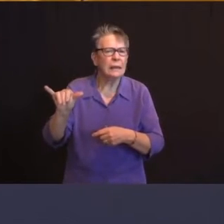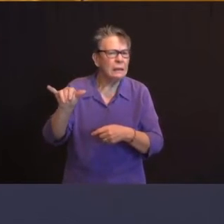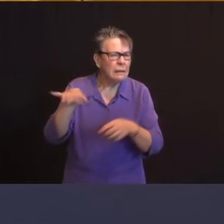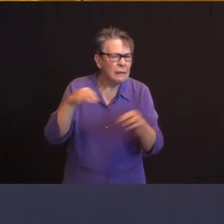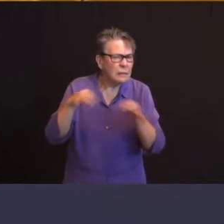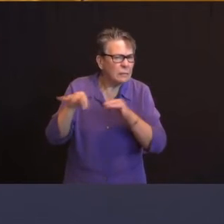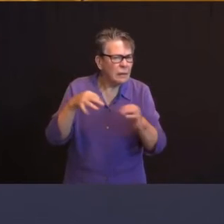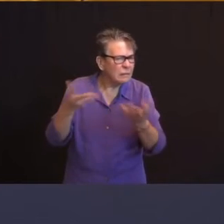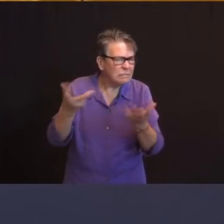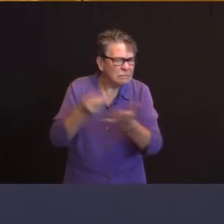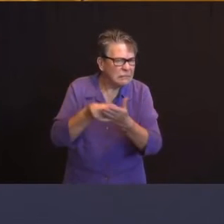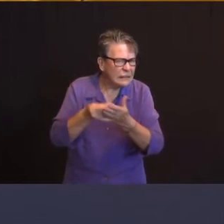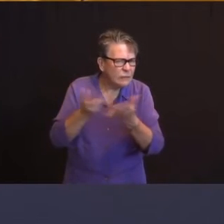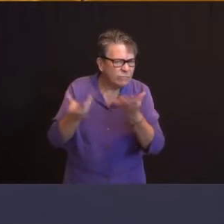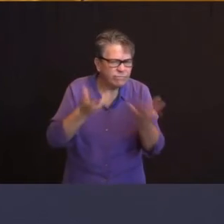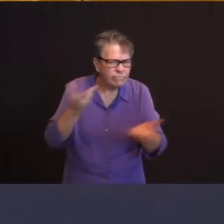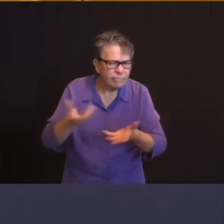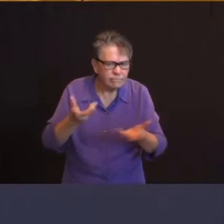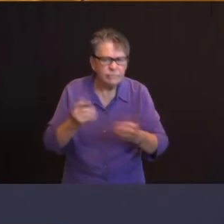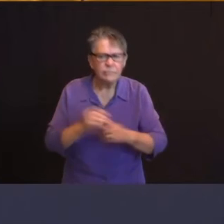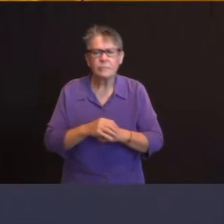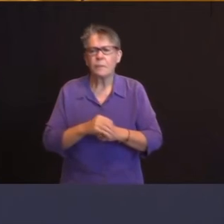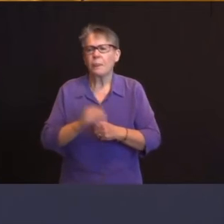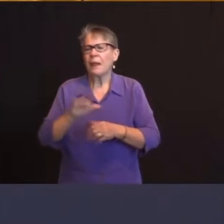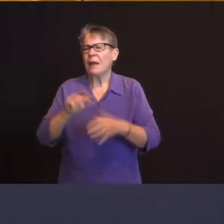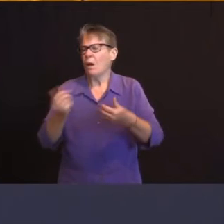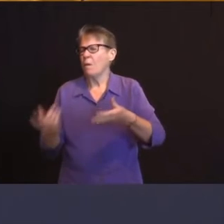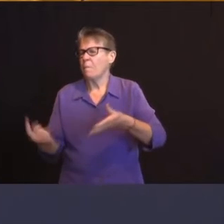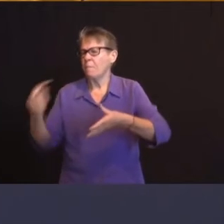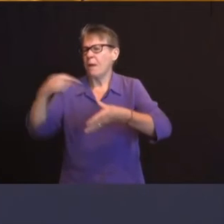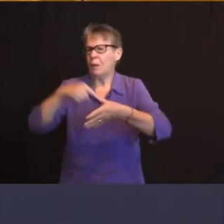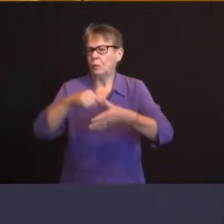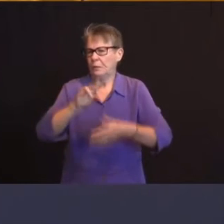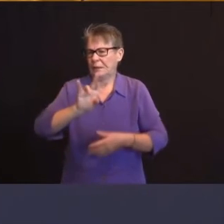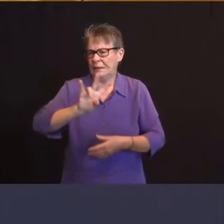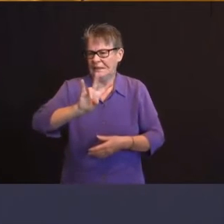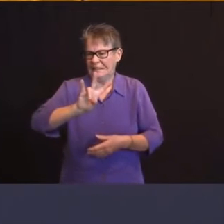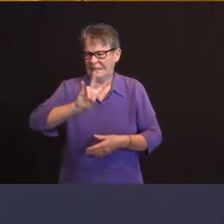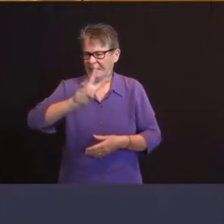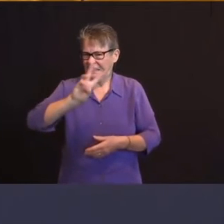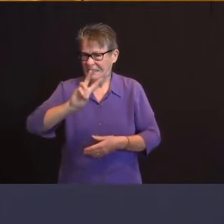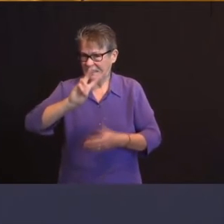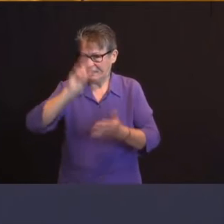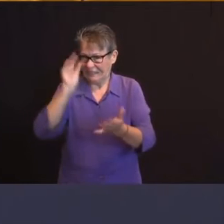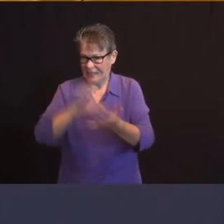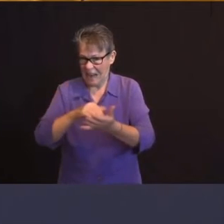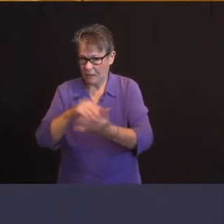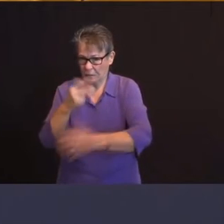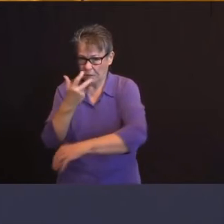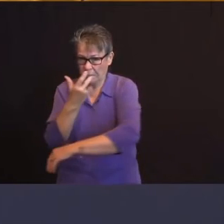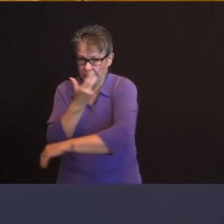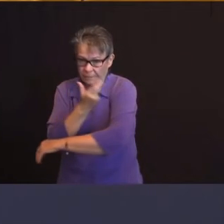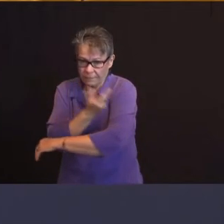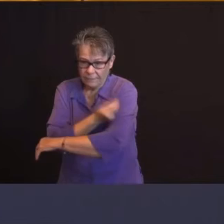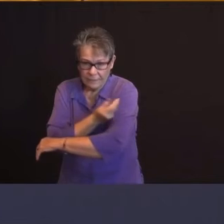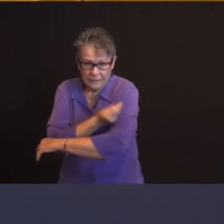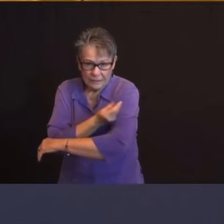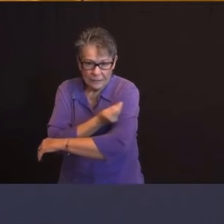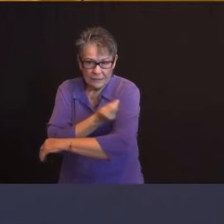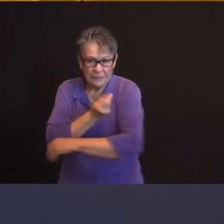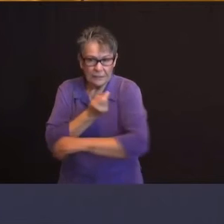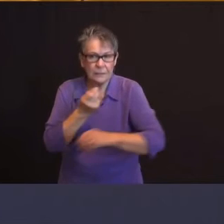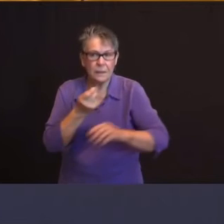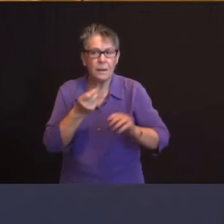and if I get this counter to what your understanding is, 76,000 isn't necessarily a reduction in